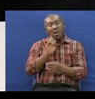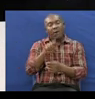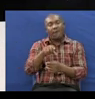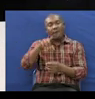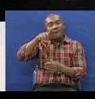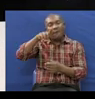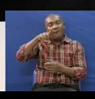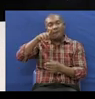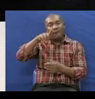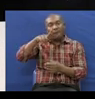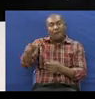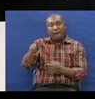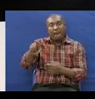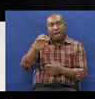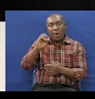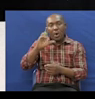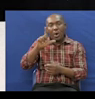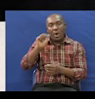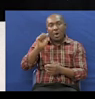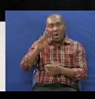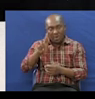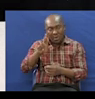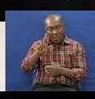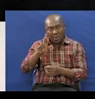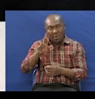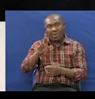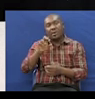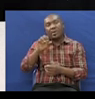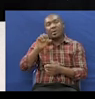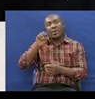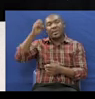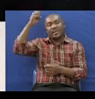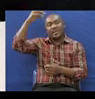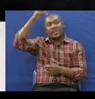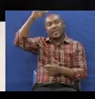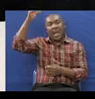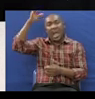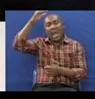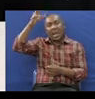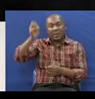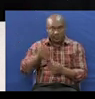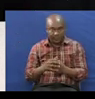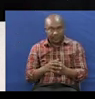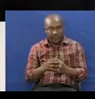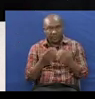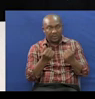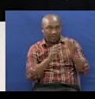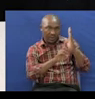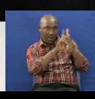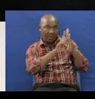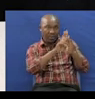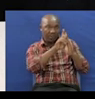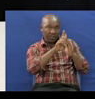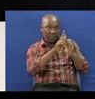The pole star in the poles, North Pole, normally appears vertical. If